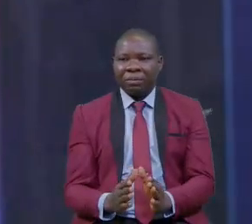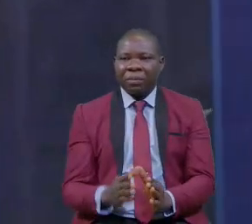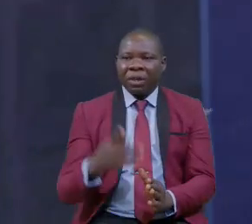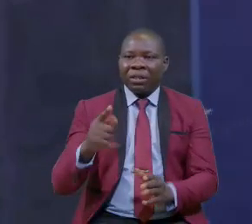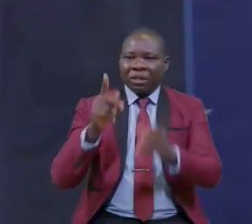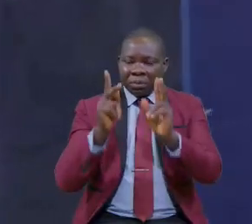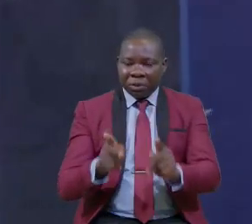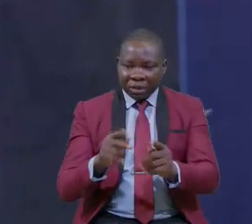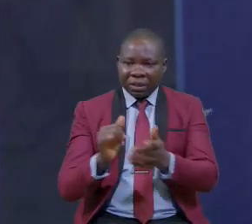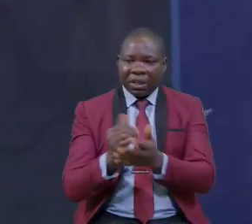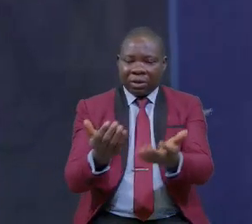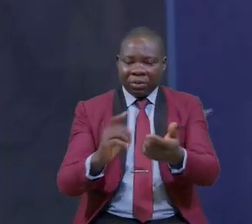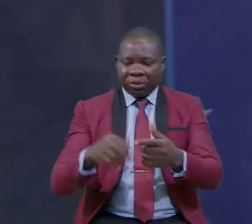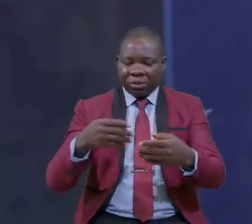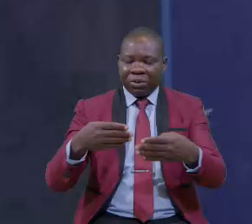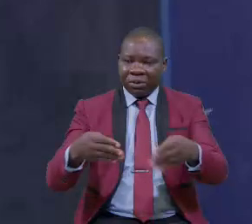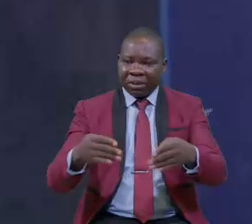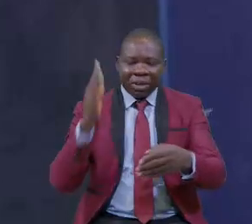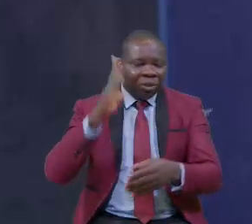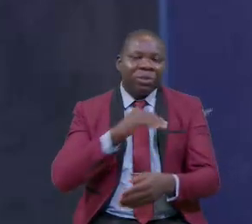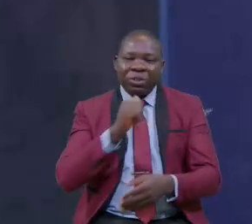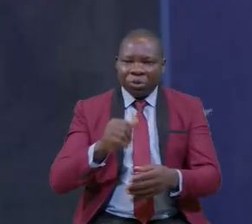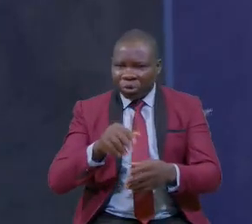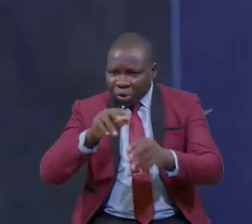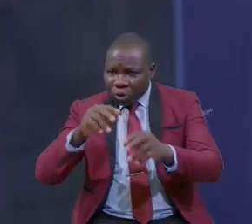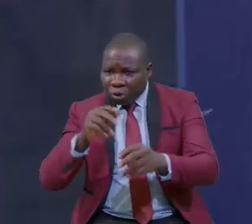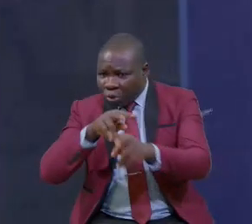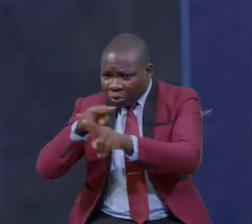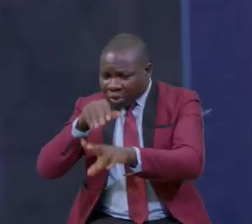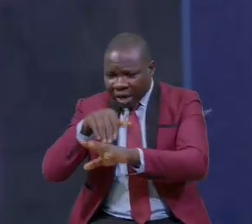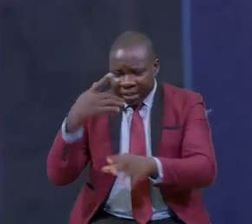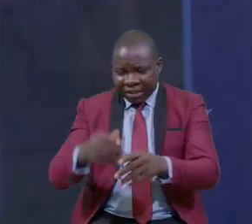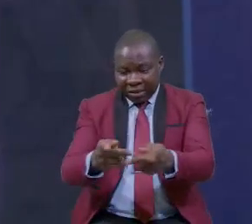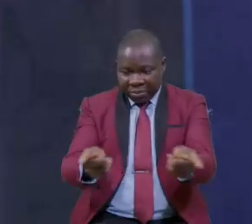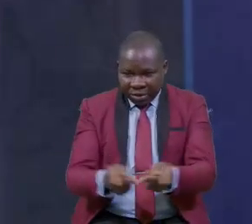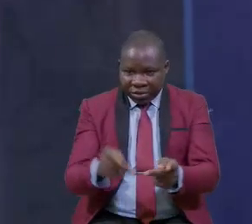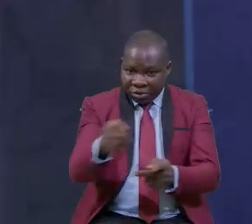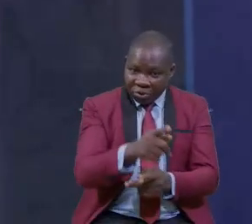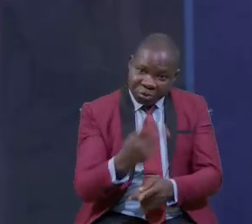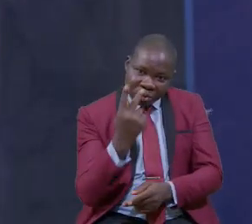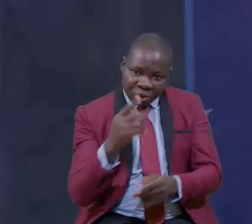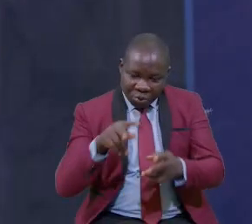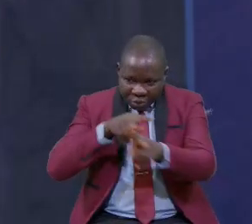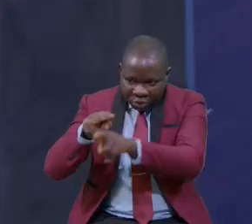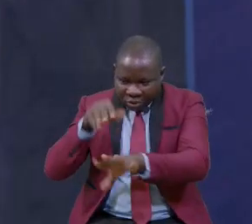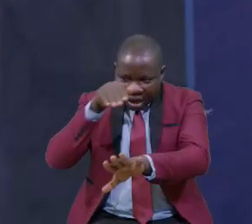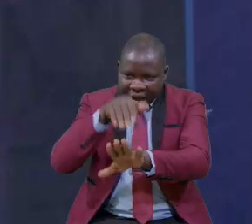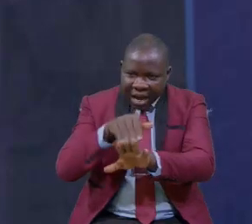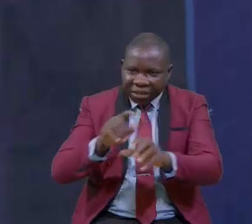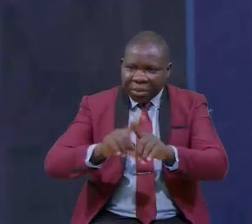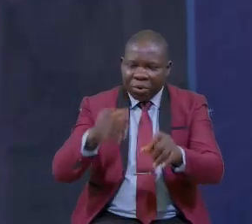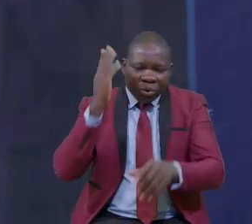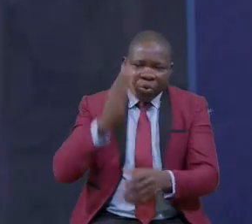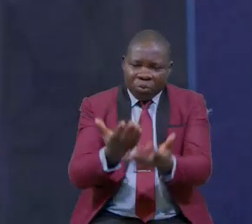look at the side you are looking at, is going to look at the front side, is going to say, what kind of currency is